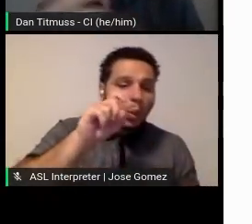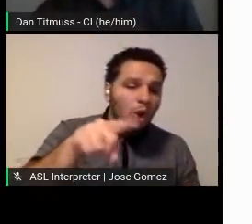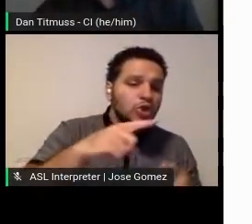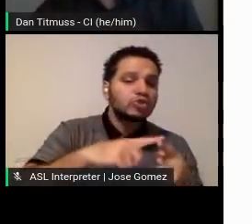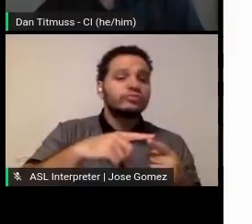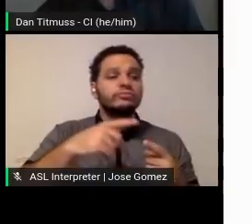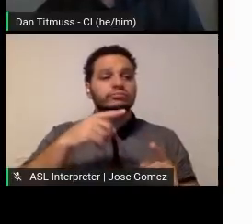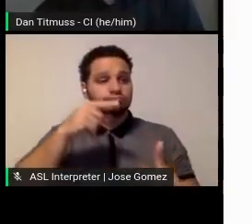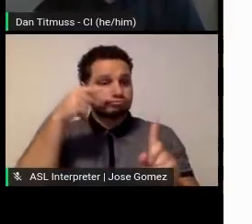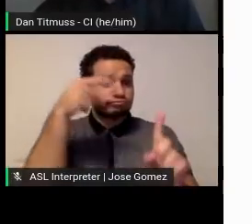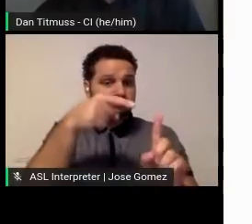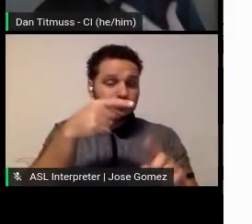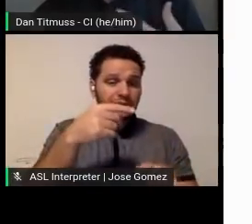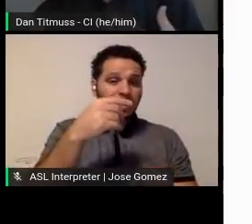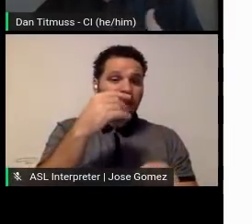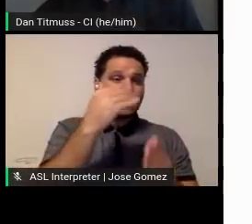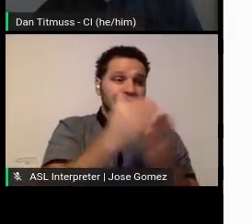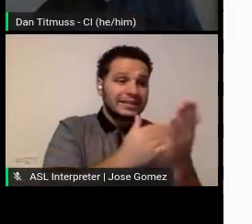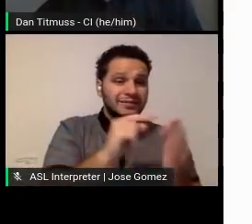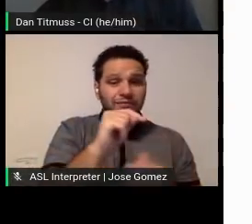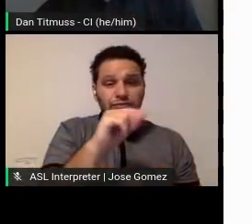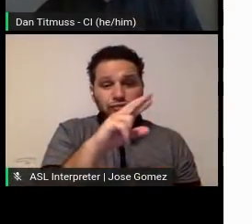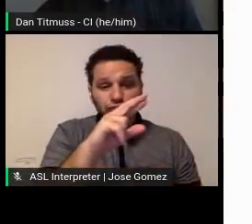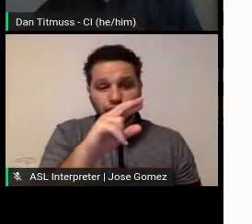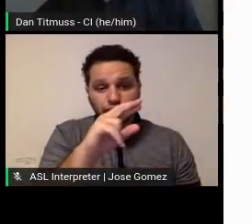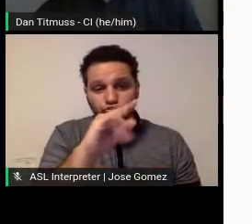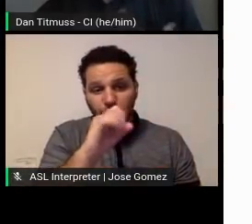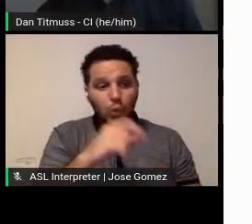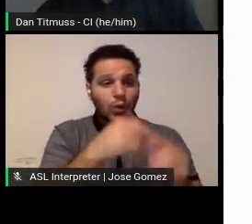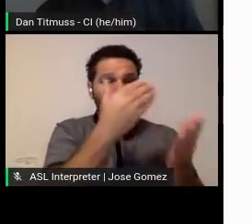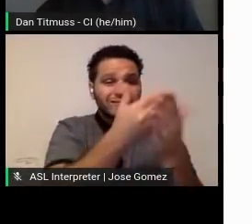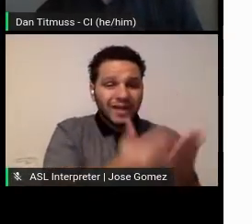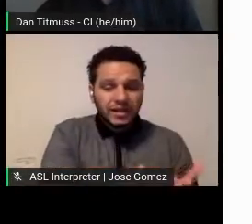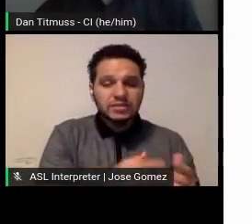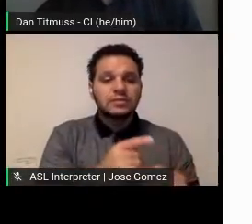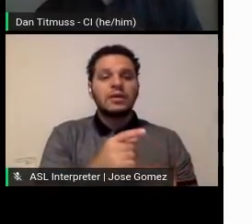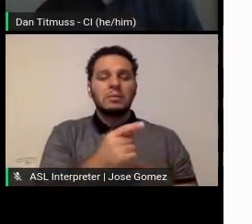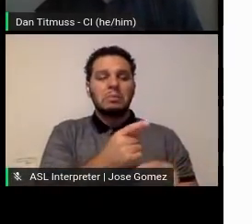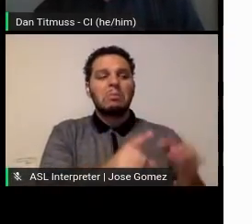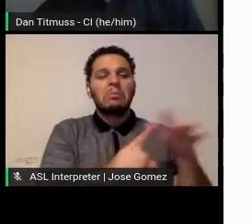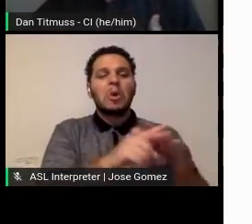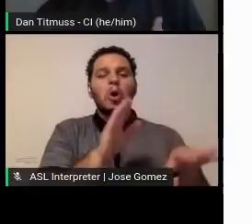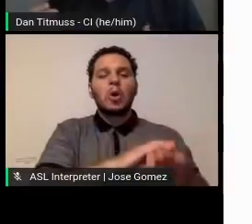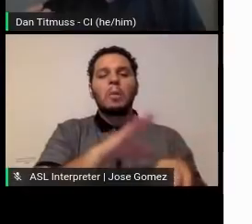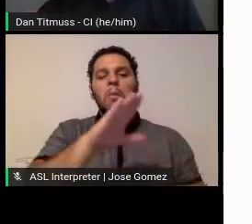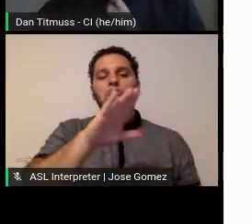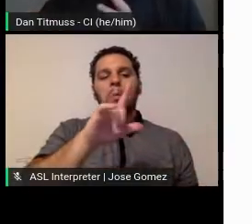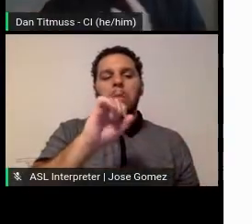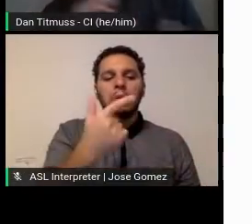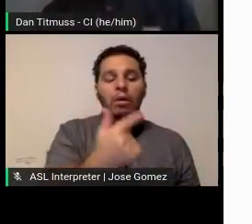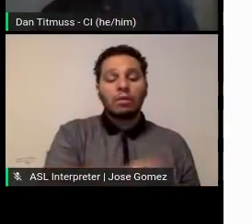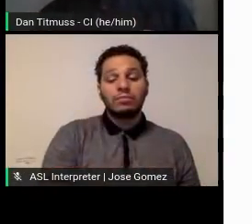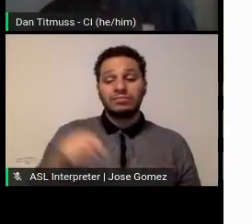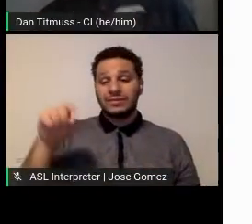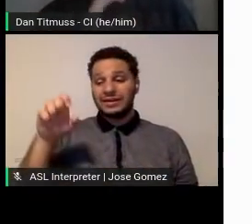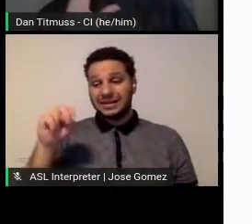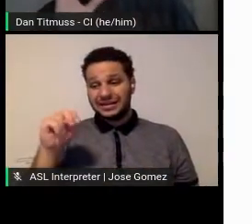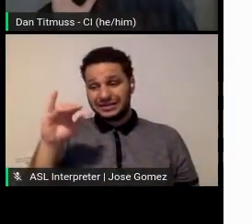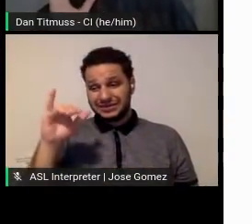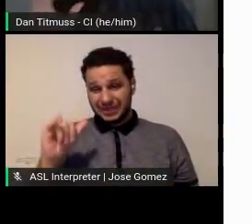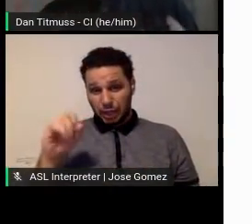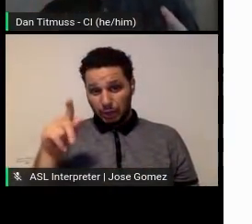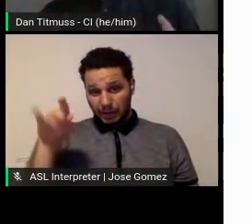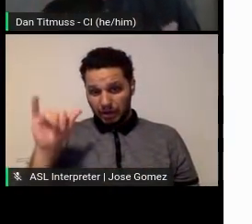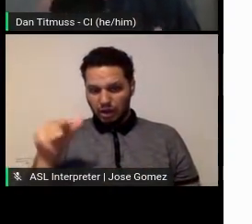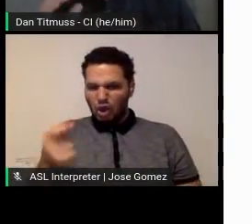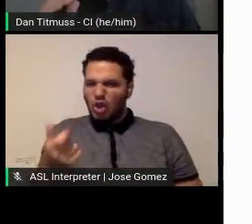a list of facts. Most of the time, this will appear on a blog on your site, right? The encyclopedia approach is slightly different, right? Think of